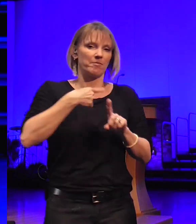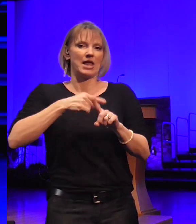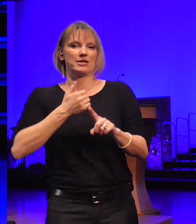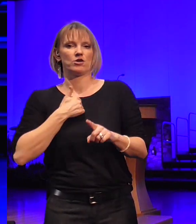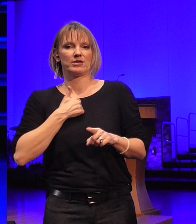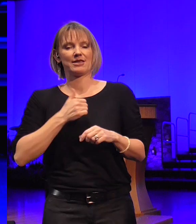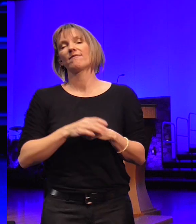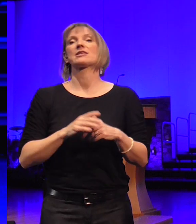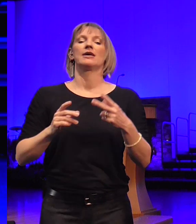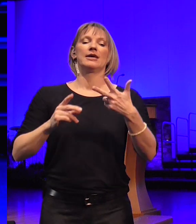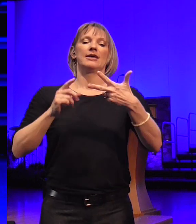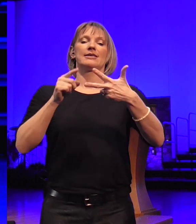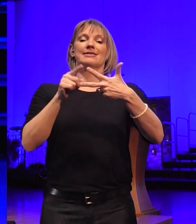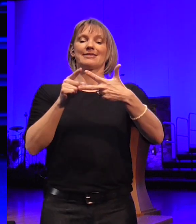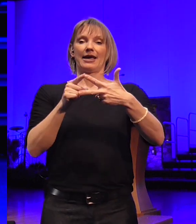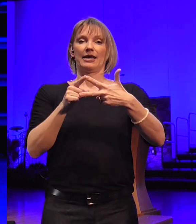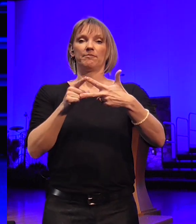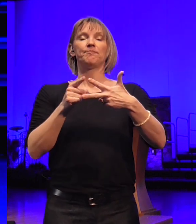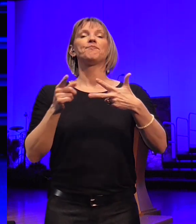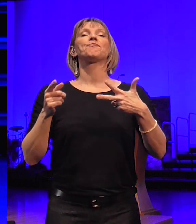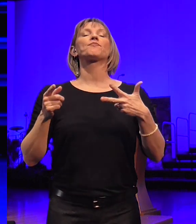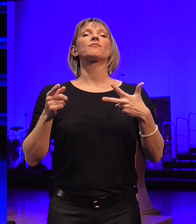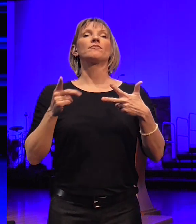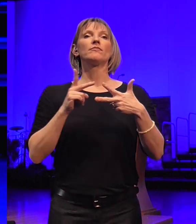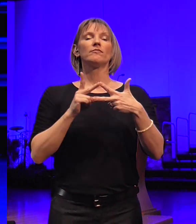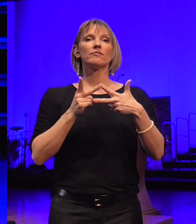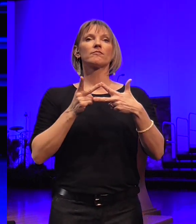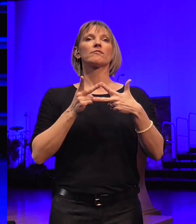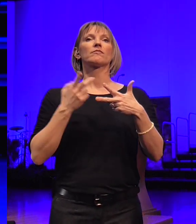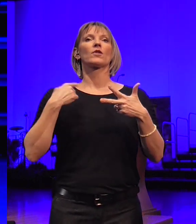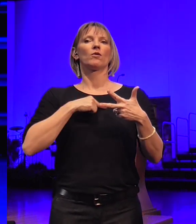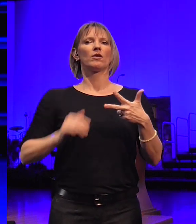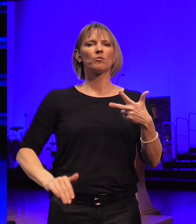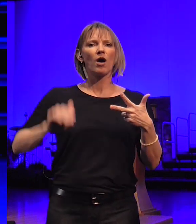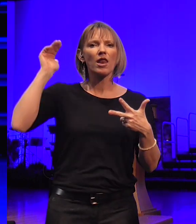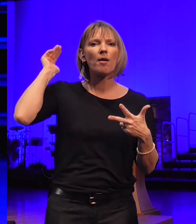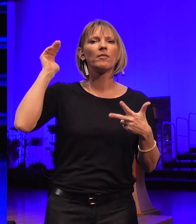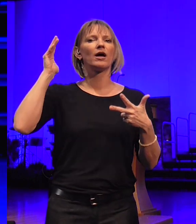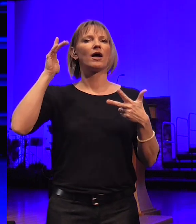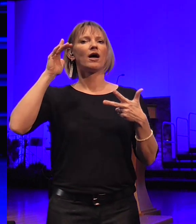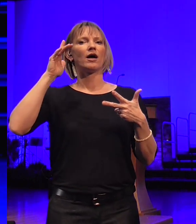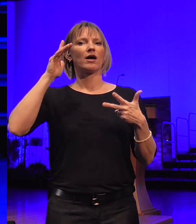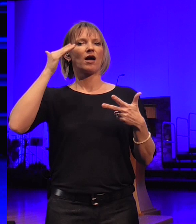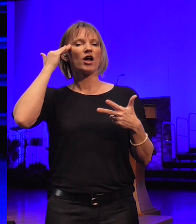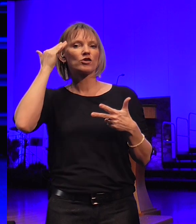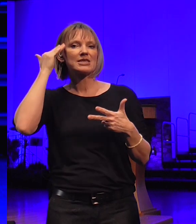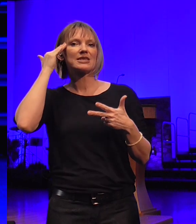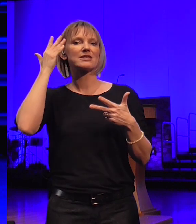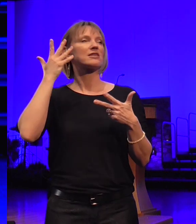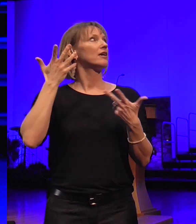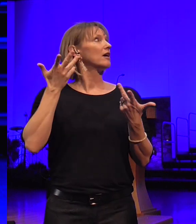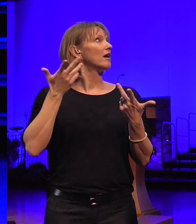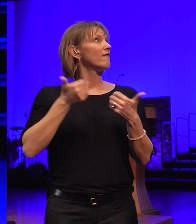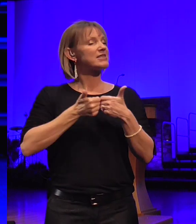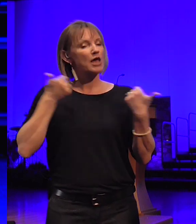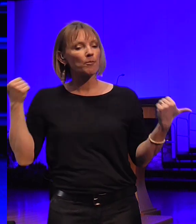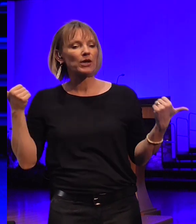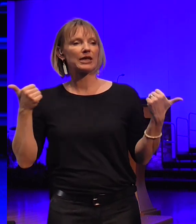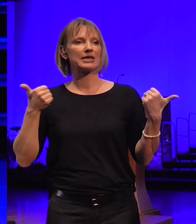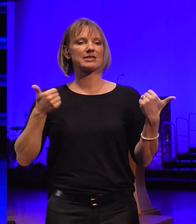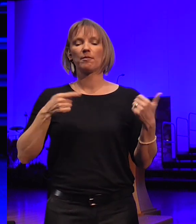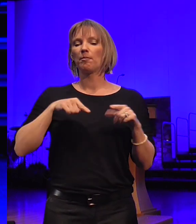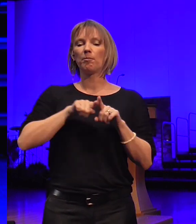Second, although brought up in a collective consciousness of separateness and violence, we are not born of sin or